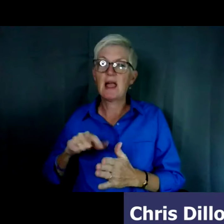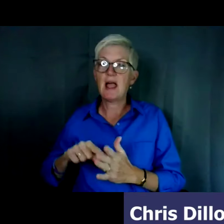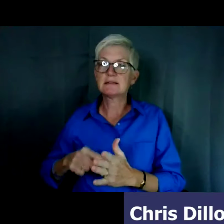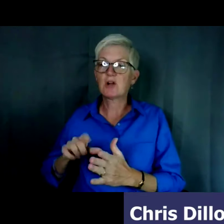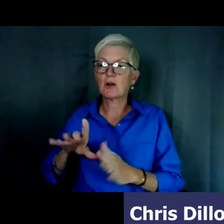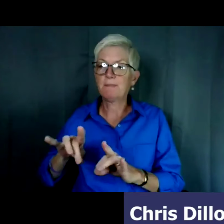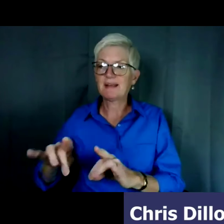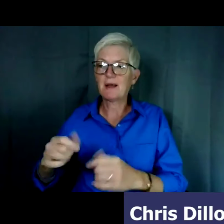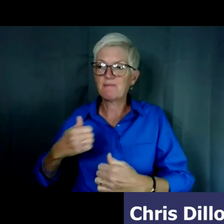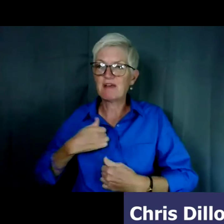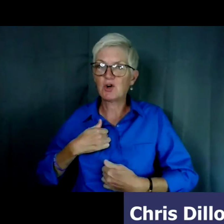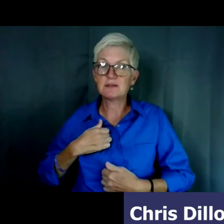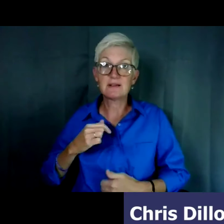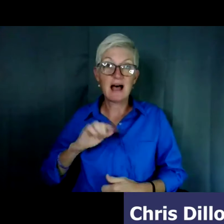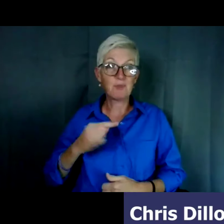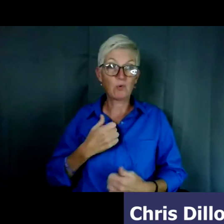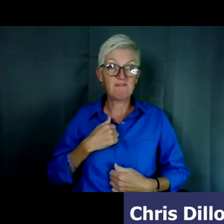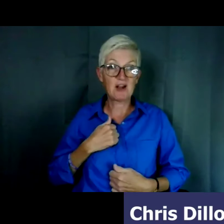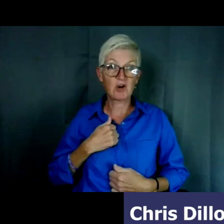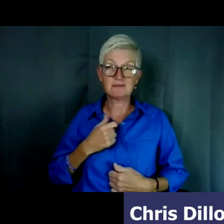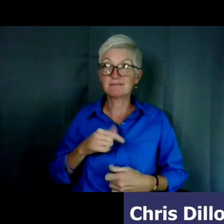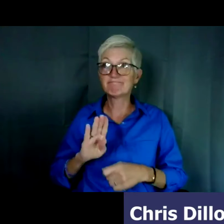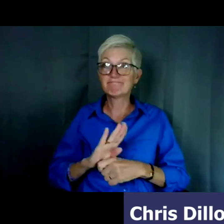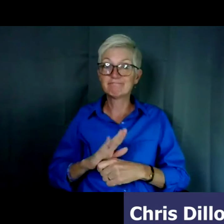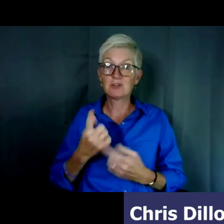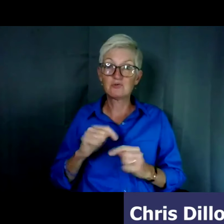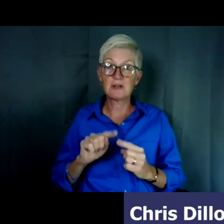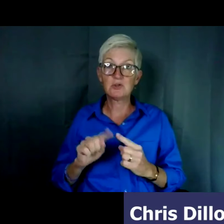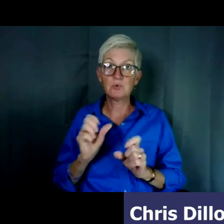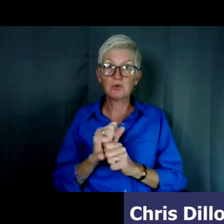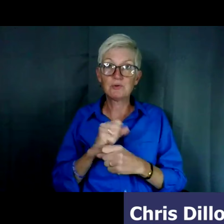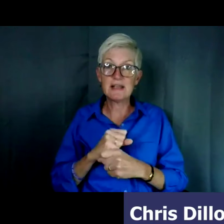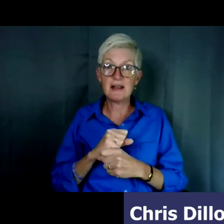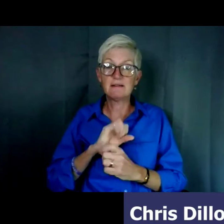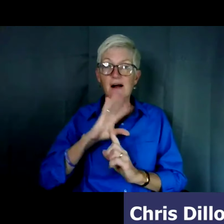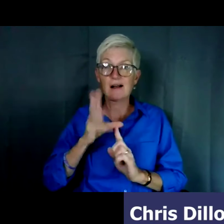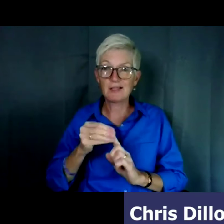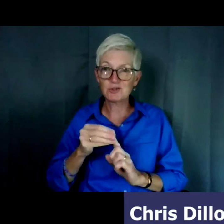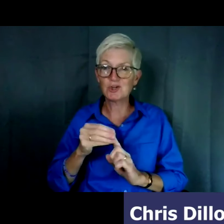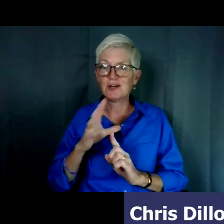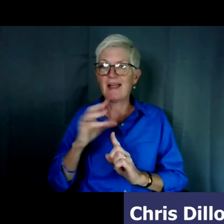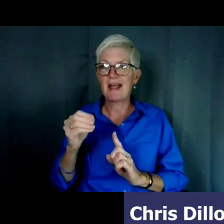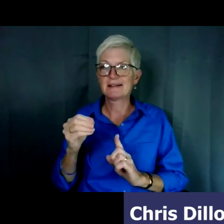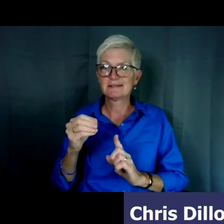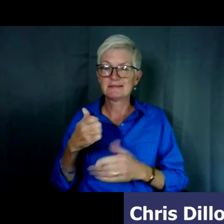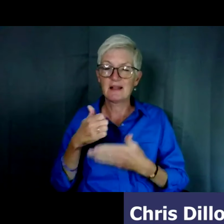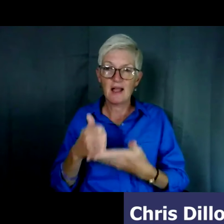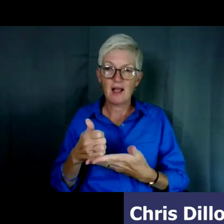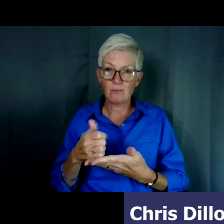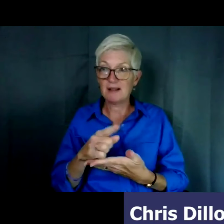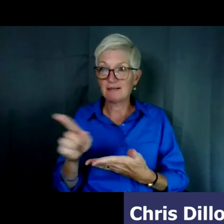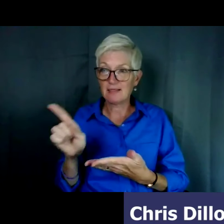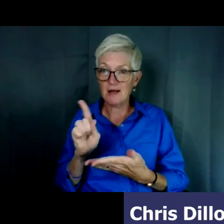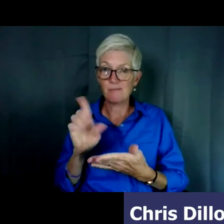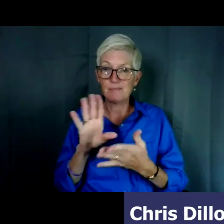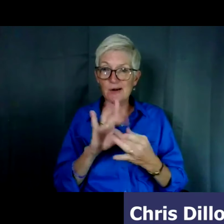So me being the only veteran on the team, I'm going to be a little busy trying to create cultures and helping them out, make the